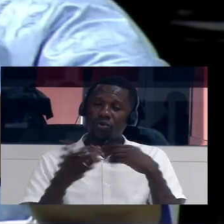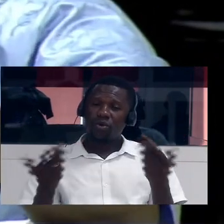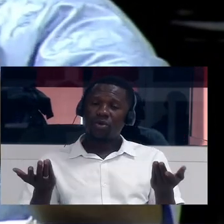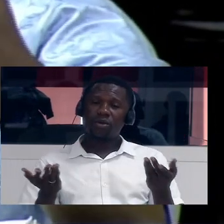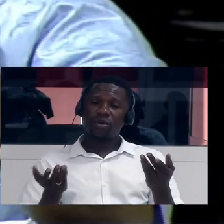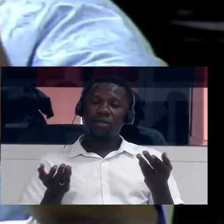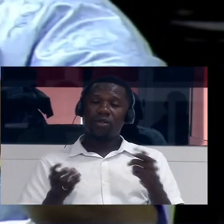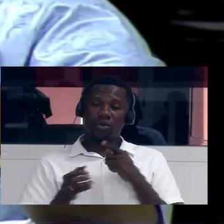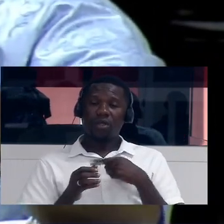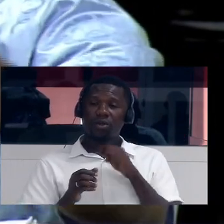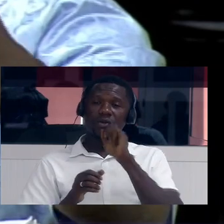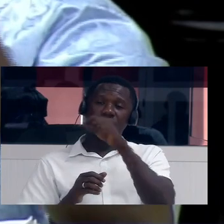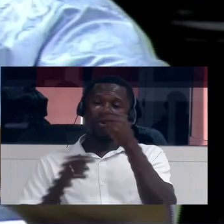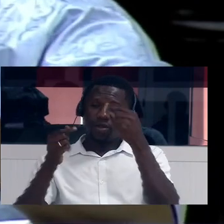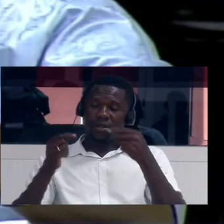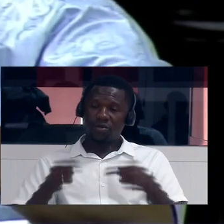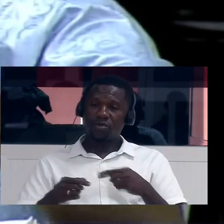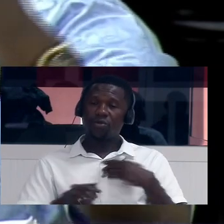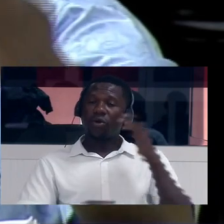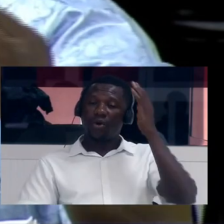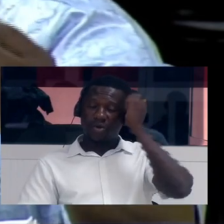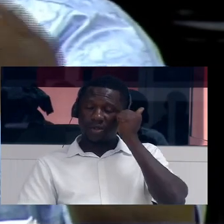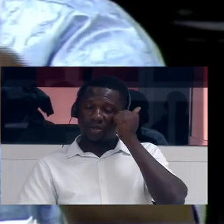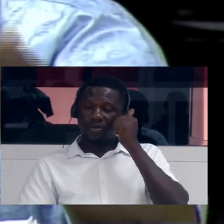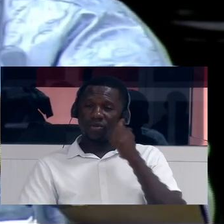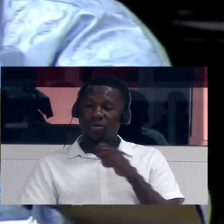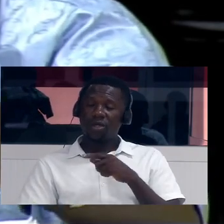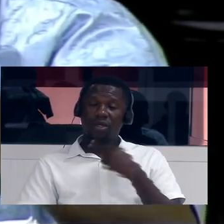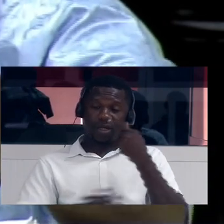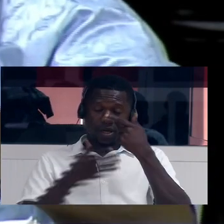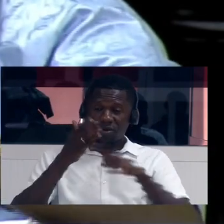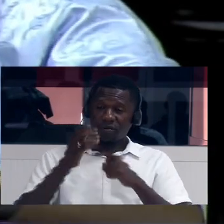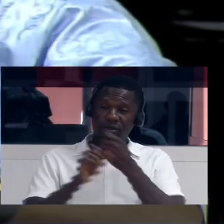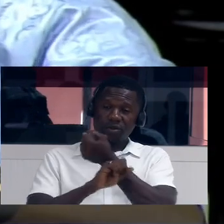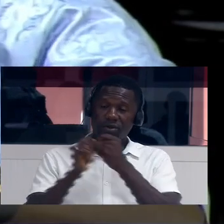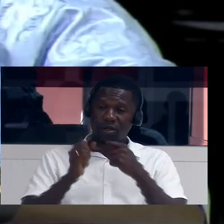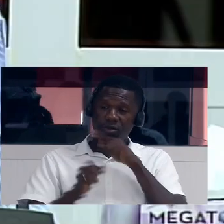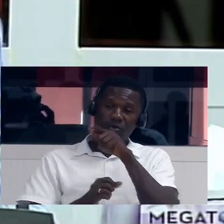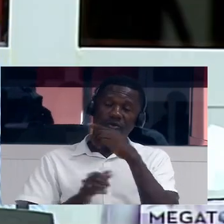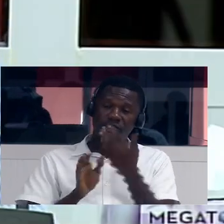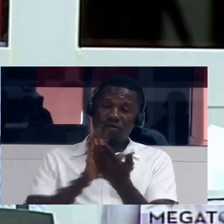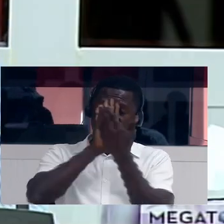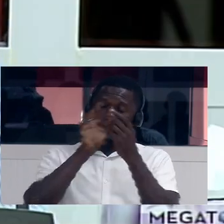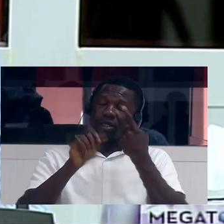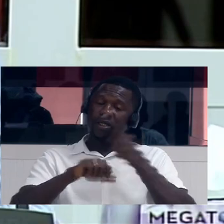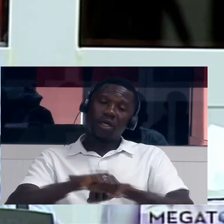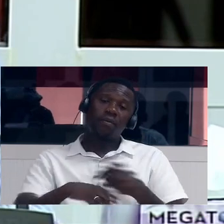that your testimony would be understood in light of the circumstances that you faced at the time.